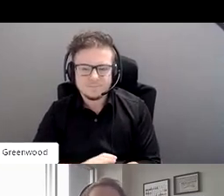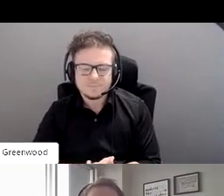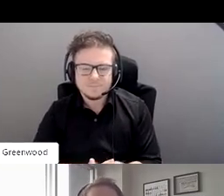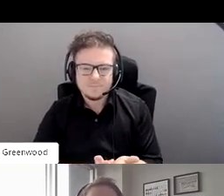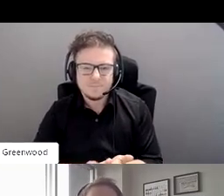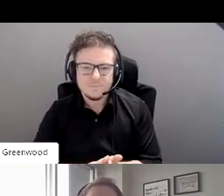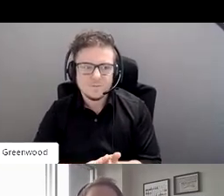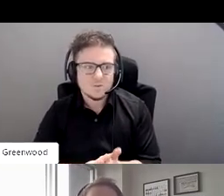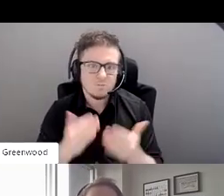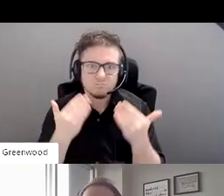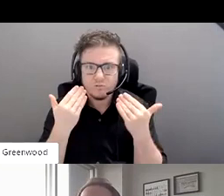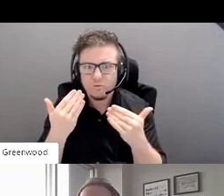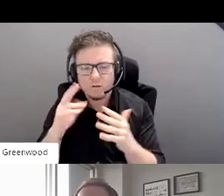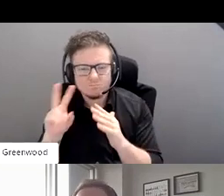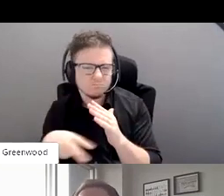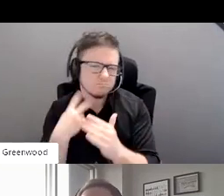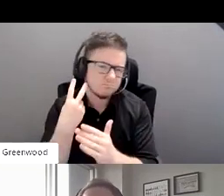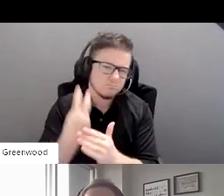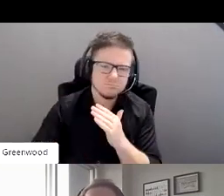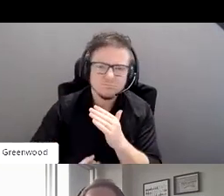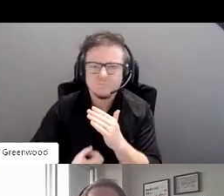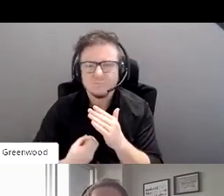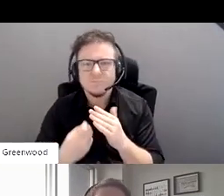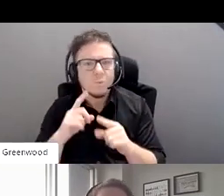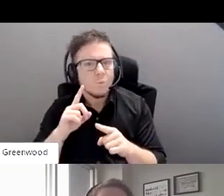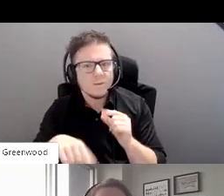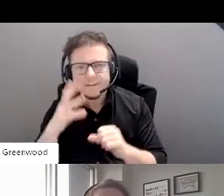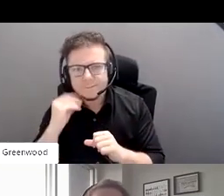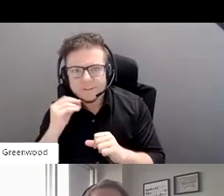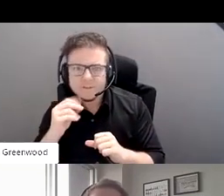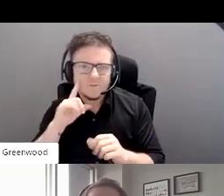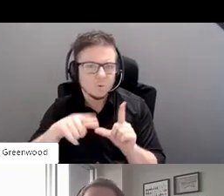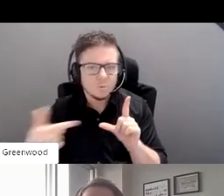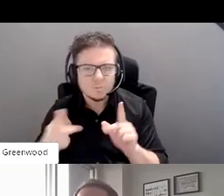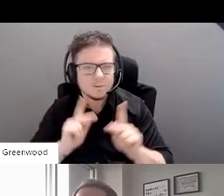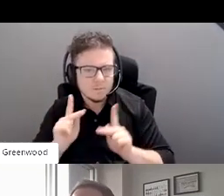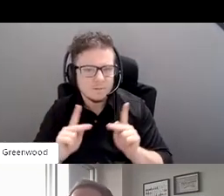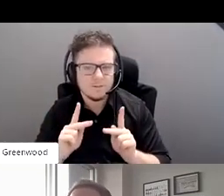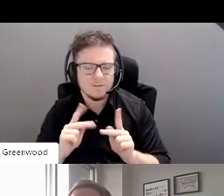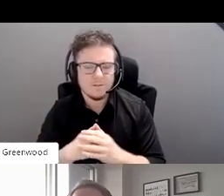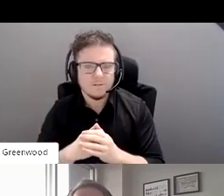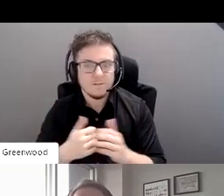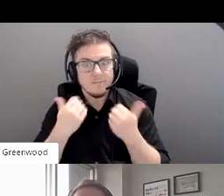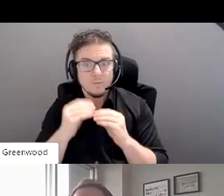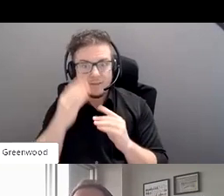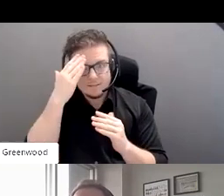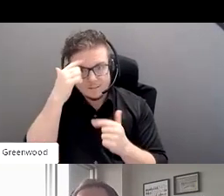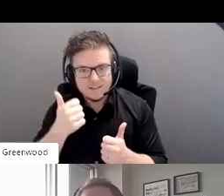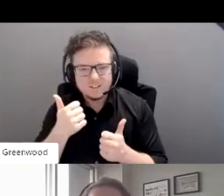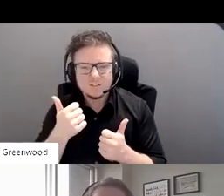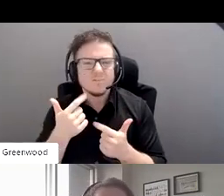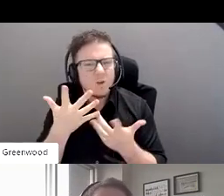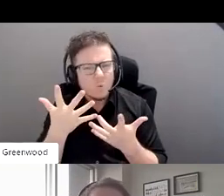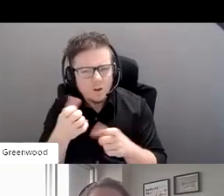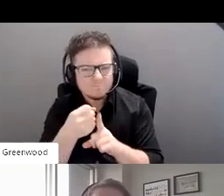So before we dive into what are the experiences of 2SLGI people living with dementia, let's make sure we're all on the same page of what actually